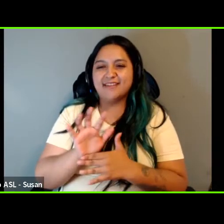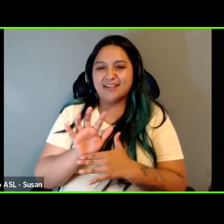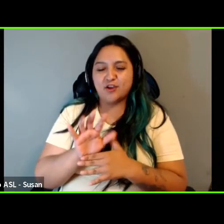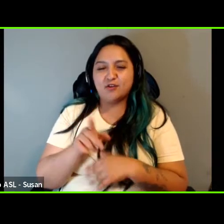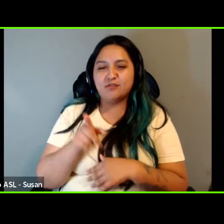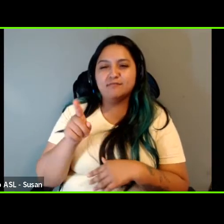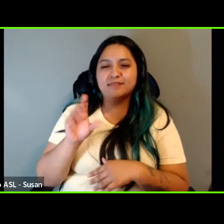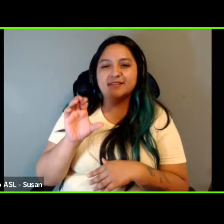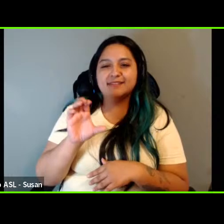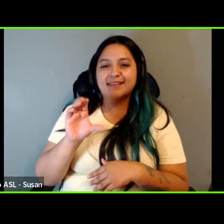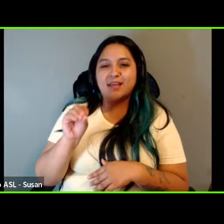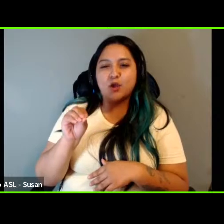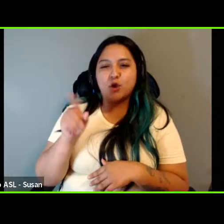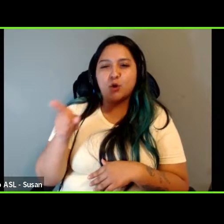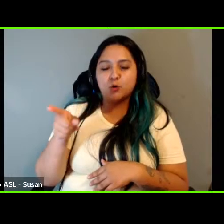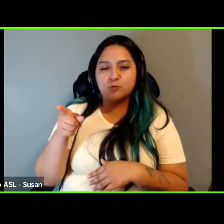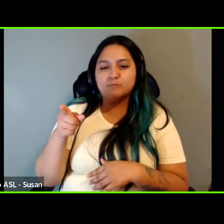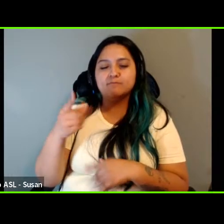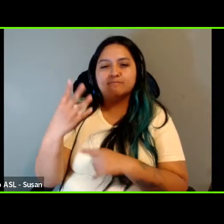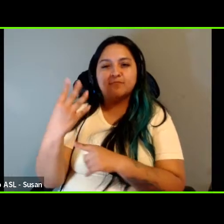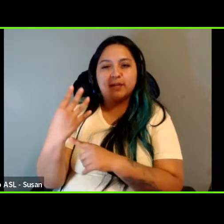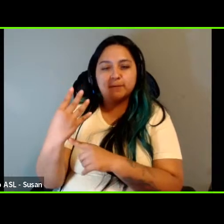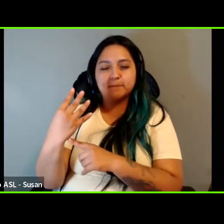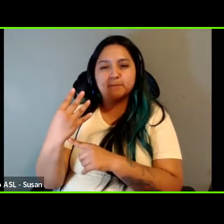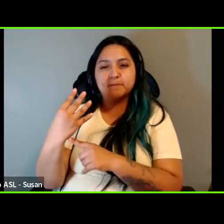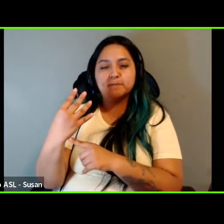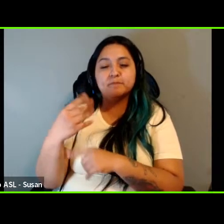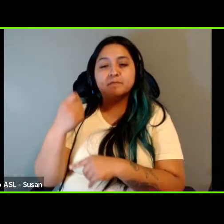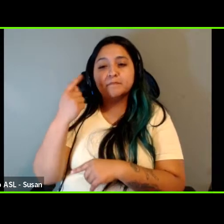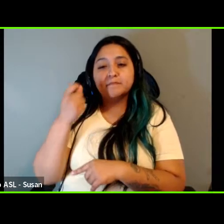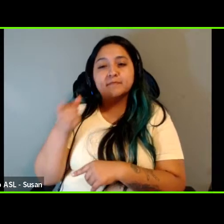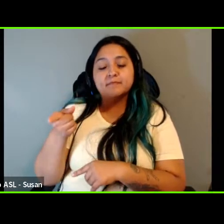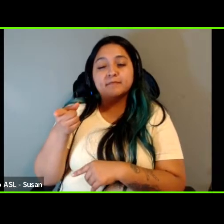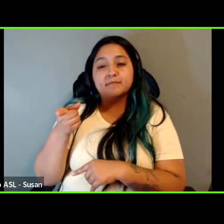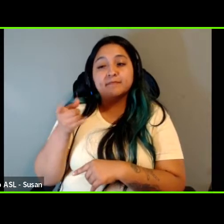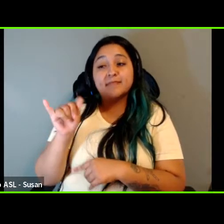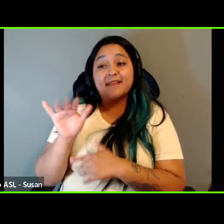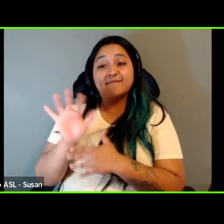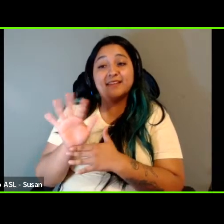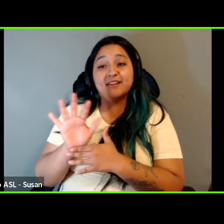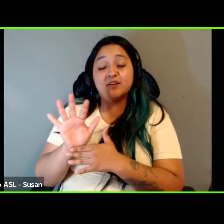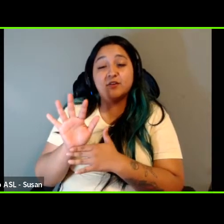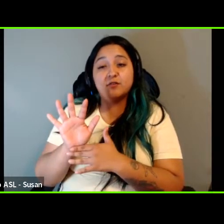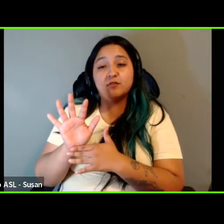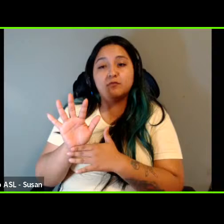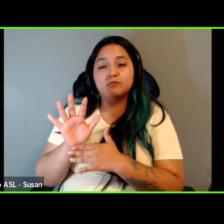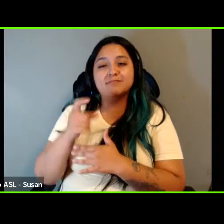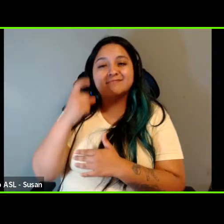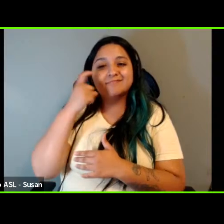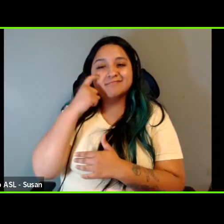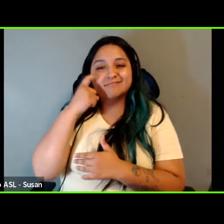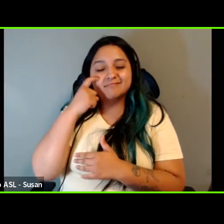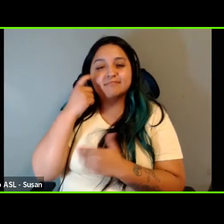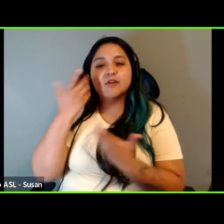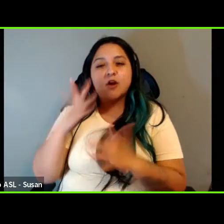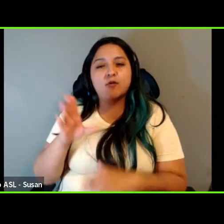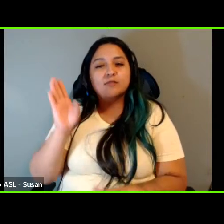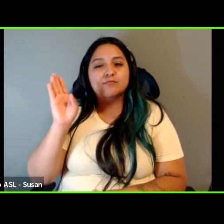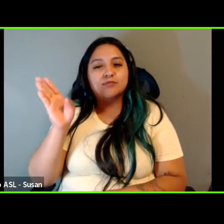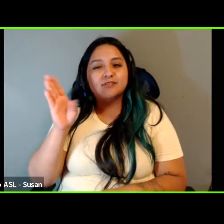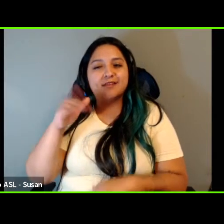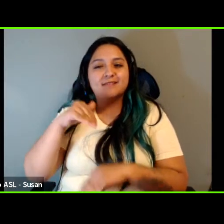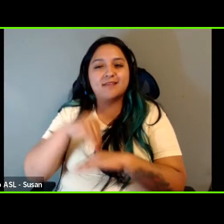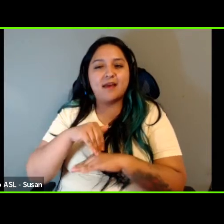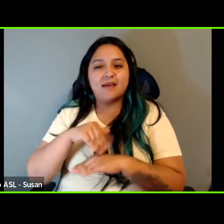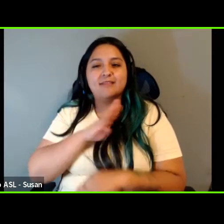together, and that was presented at the recent at the supplemental budget board meeting,